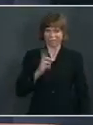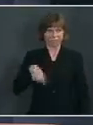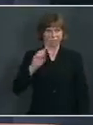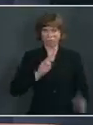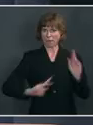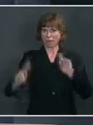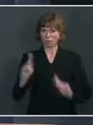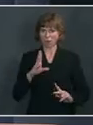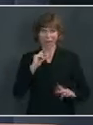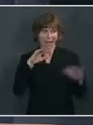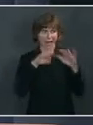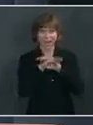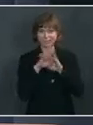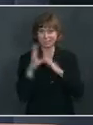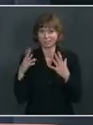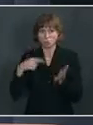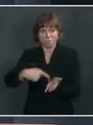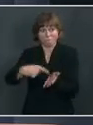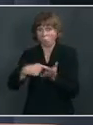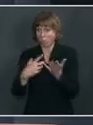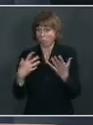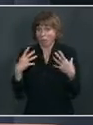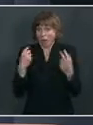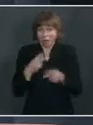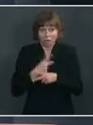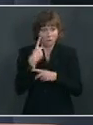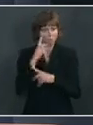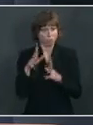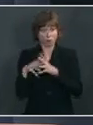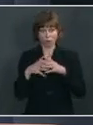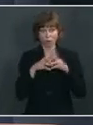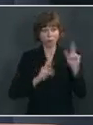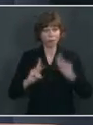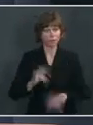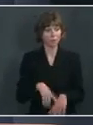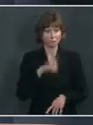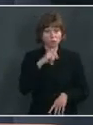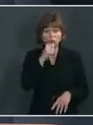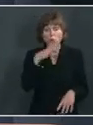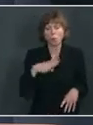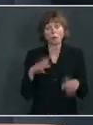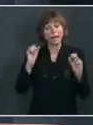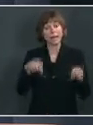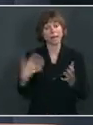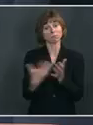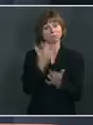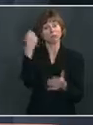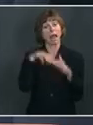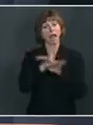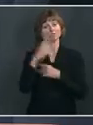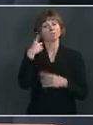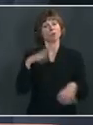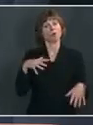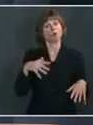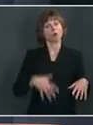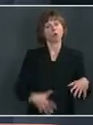access to affordable health care to the American people, help ensure women have access to